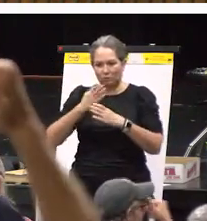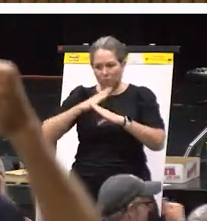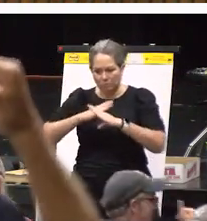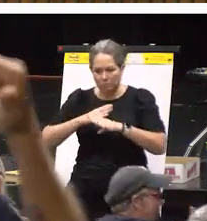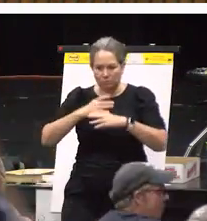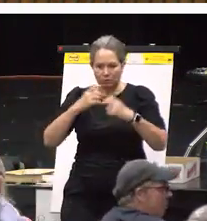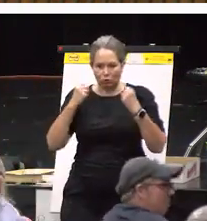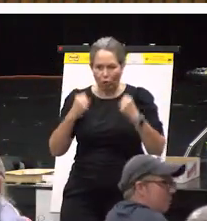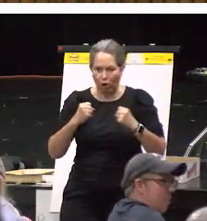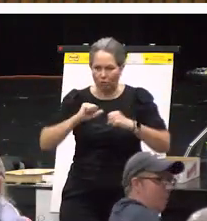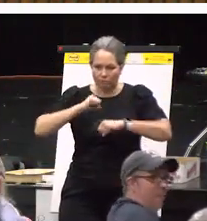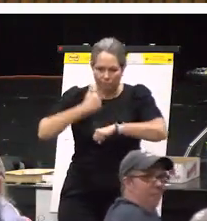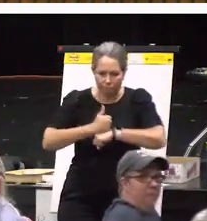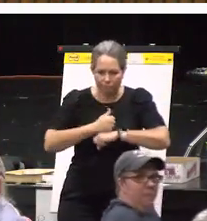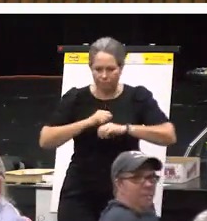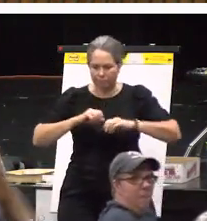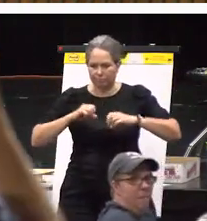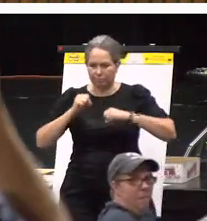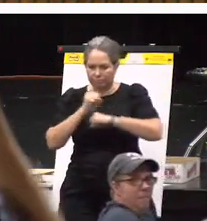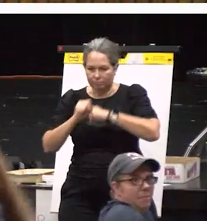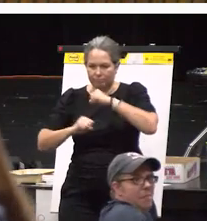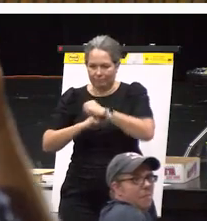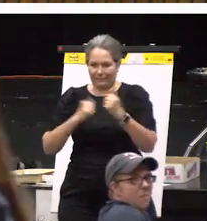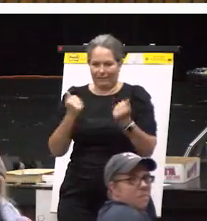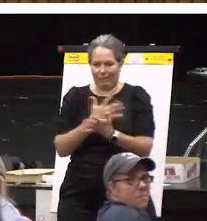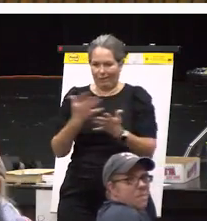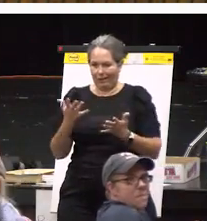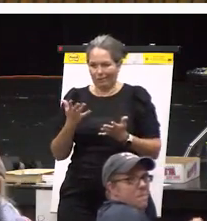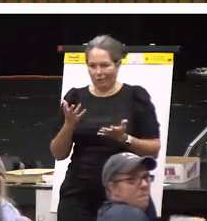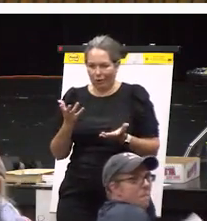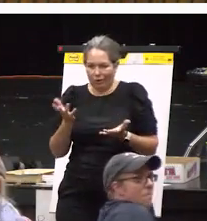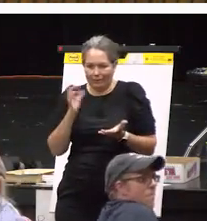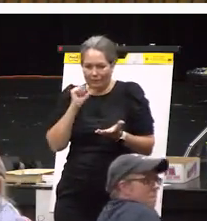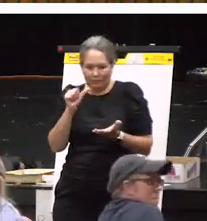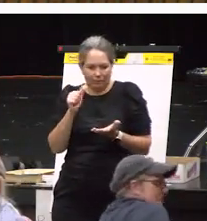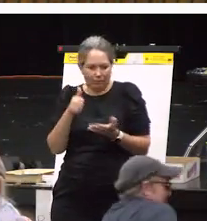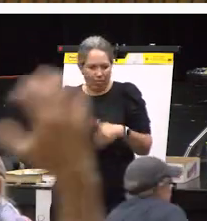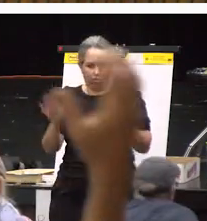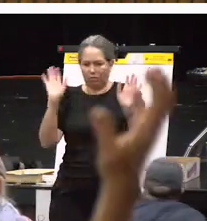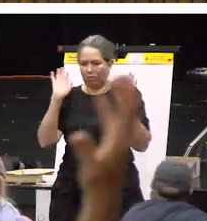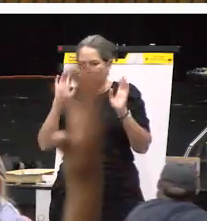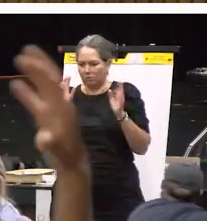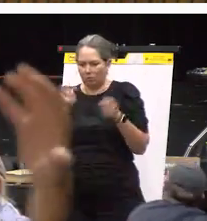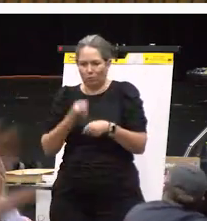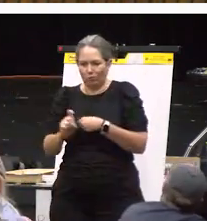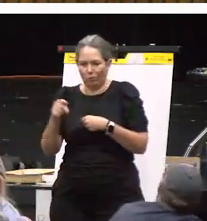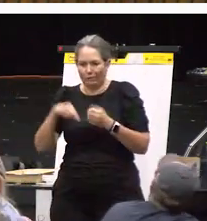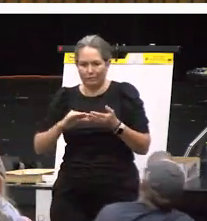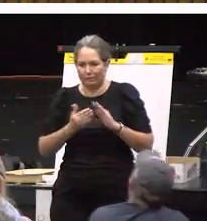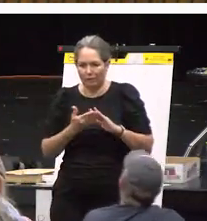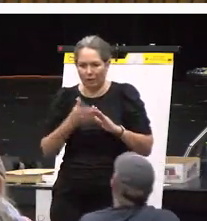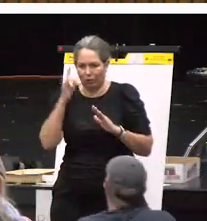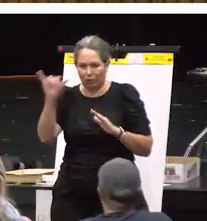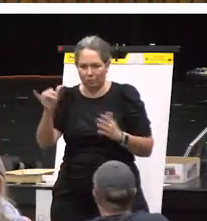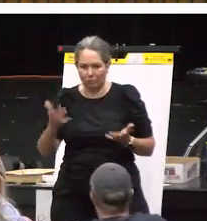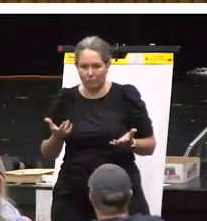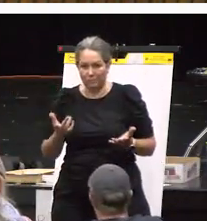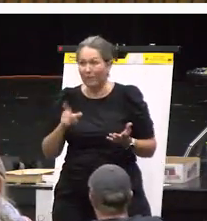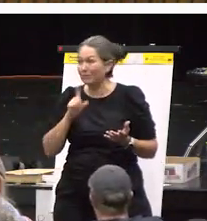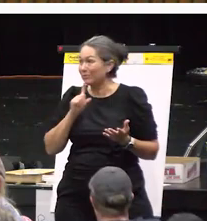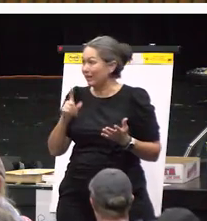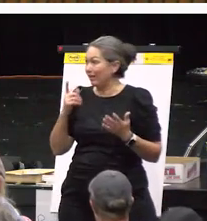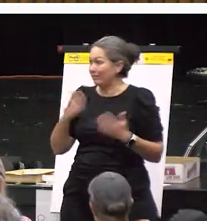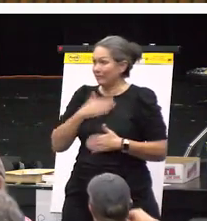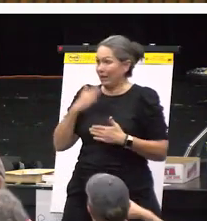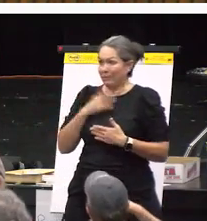response, we must reduce the impact. That's critically important. It's wonderful to see all these faces here